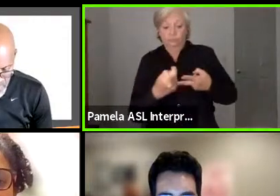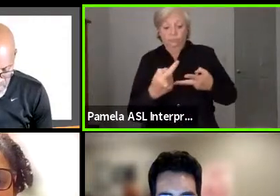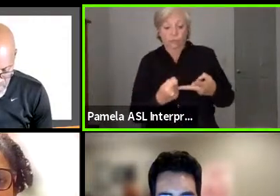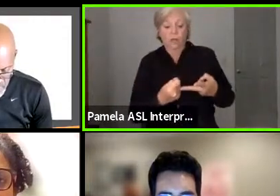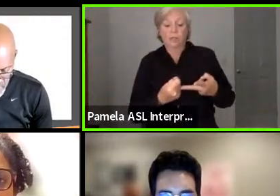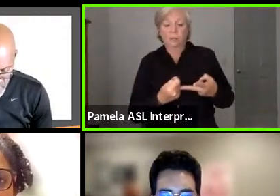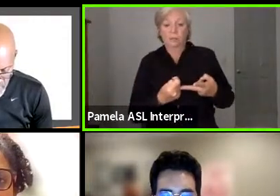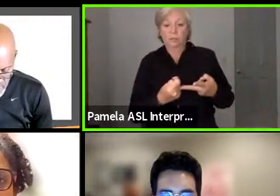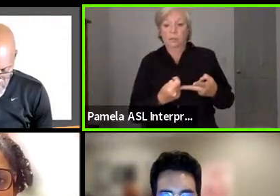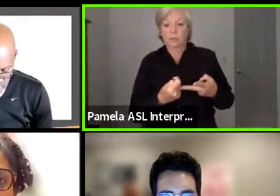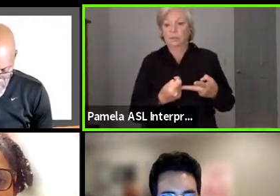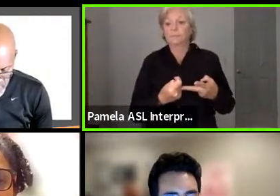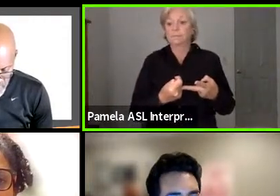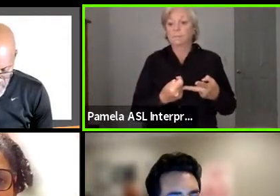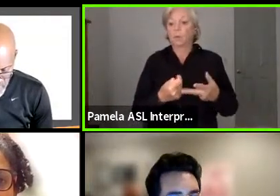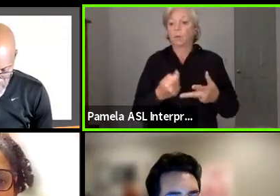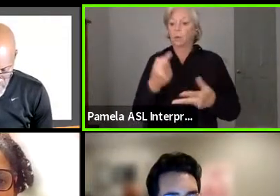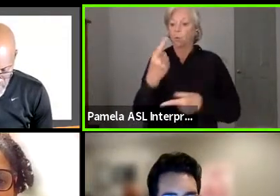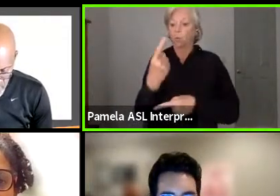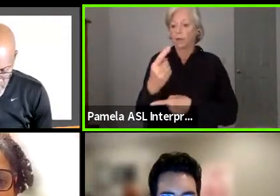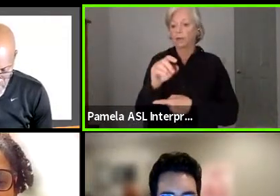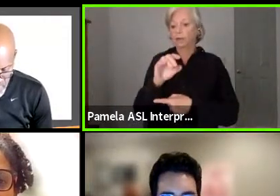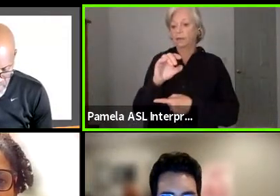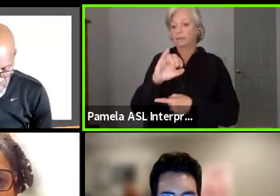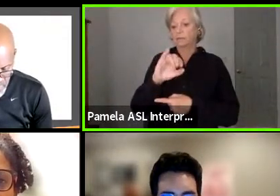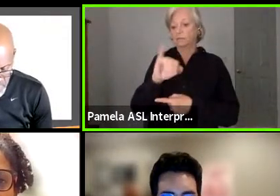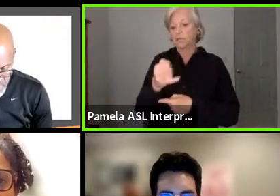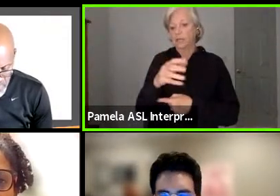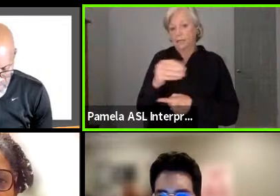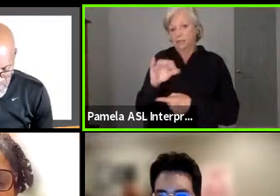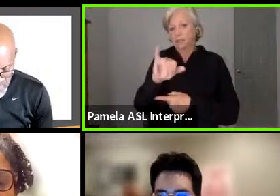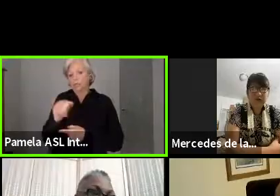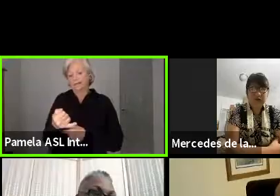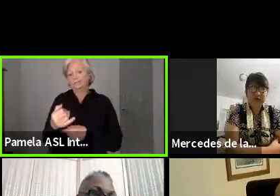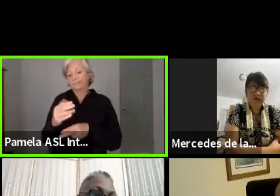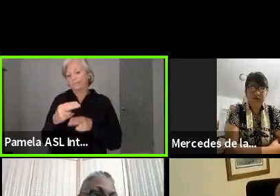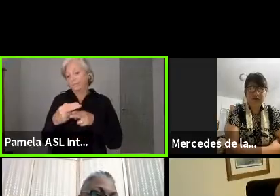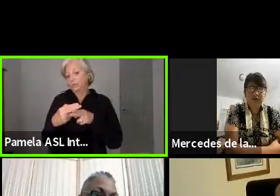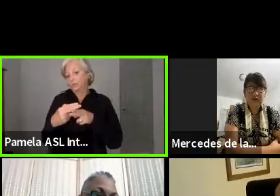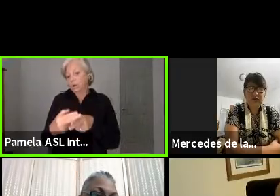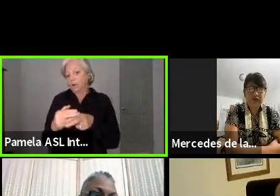Moderna, 1 dose of J&J, you are considered to be fully vaccinated.